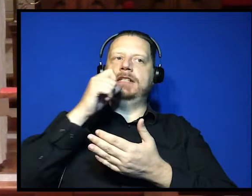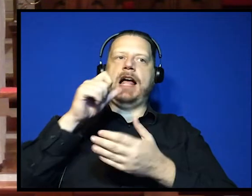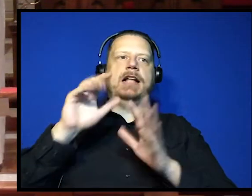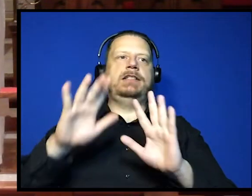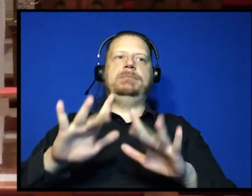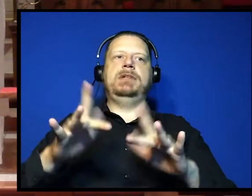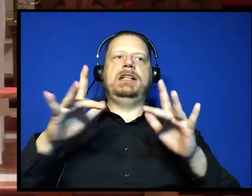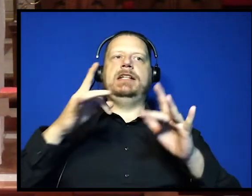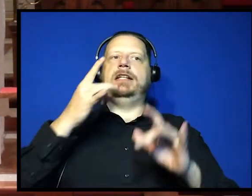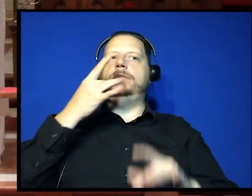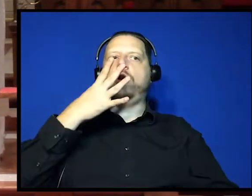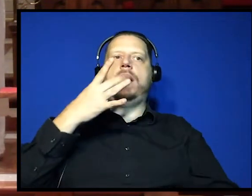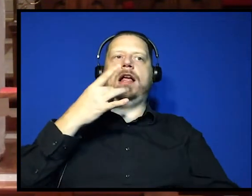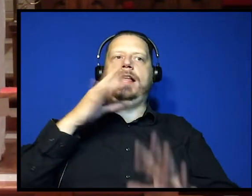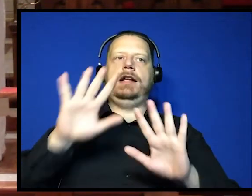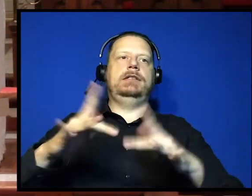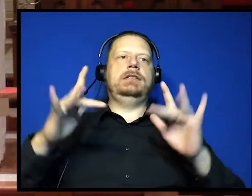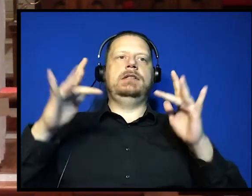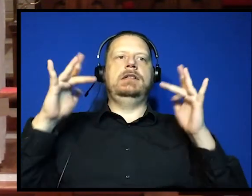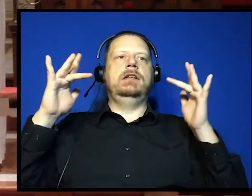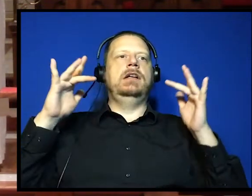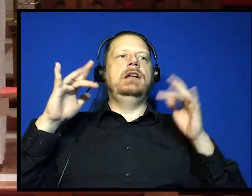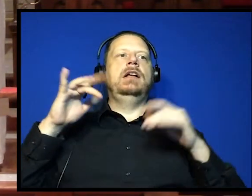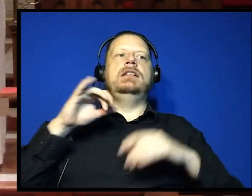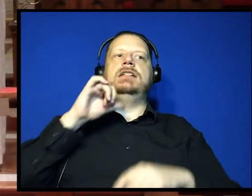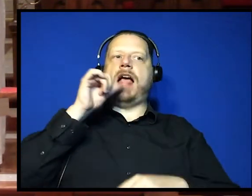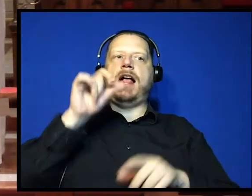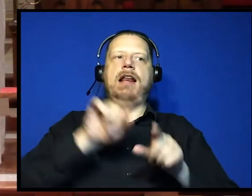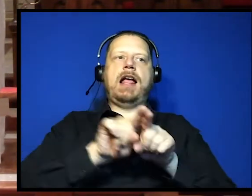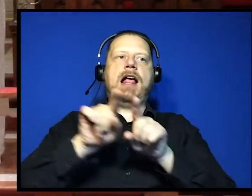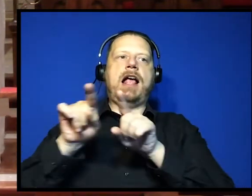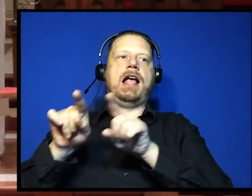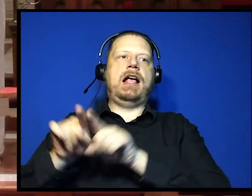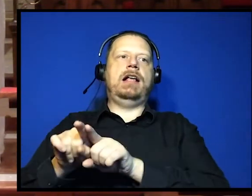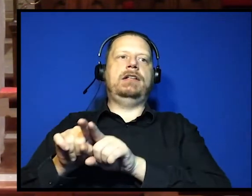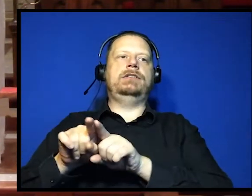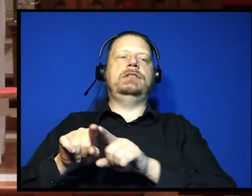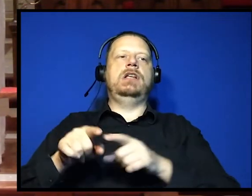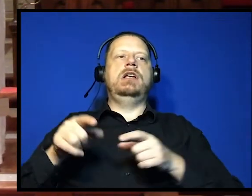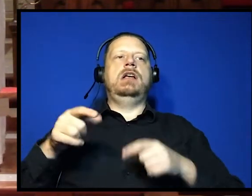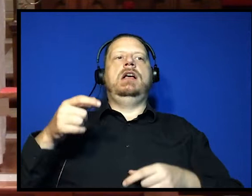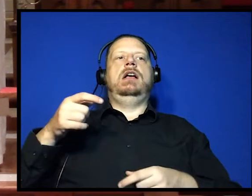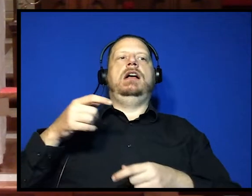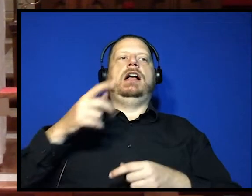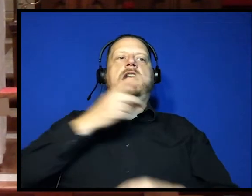splendor bright, not as a monarch, but the